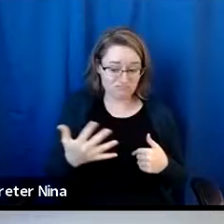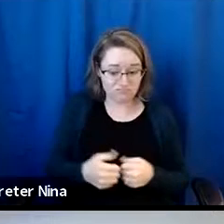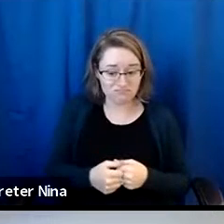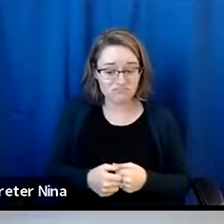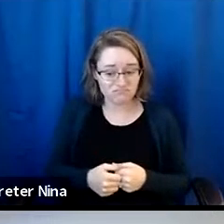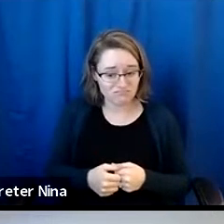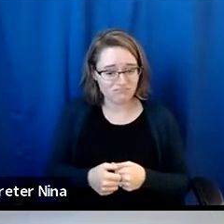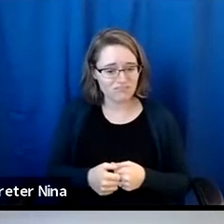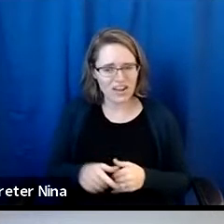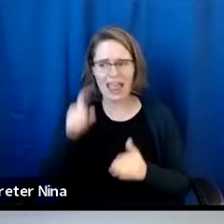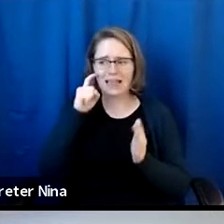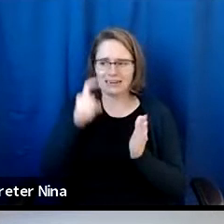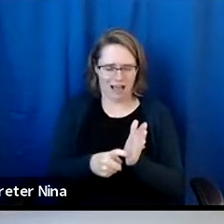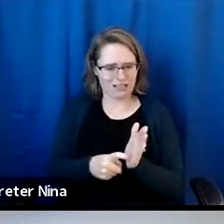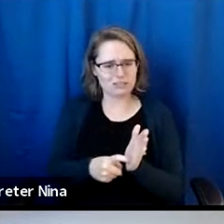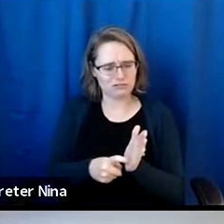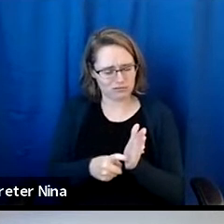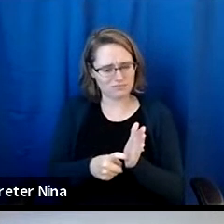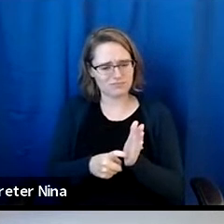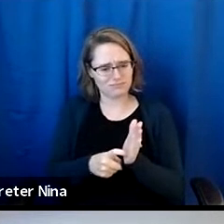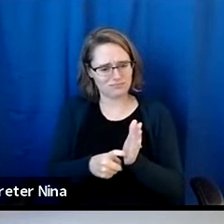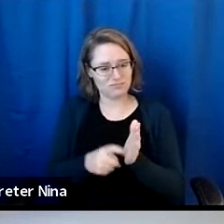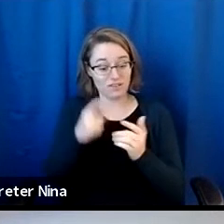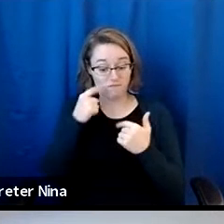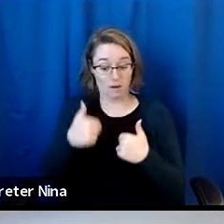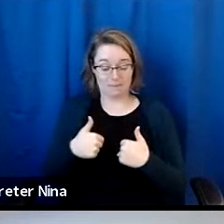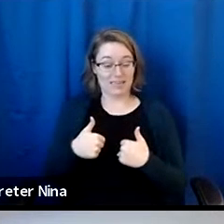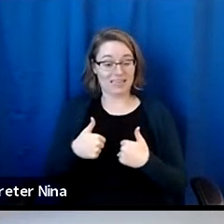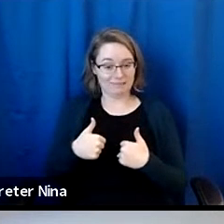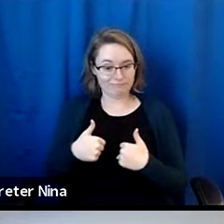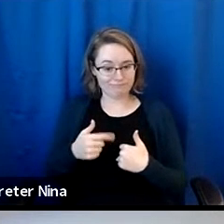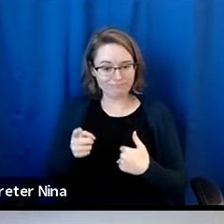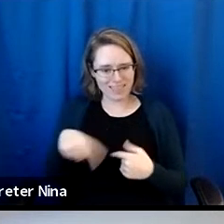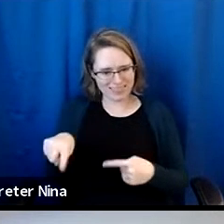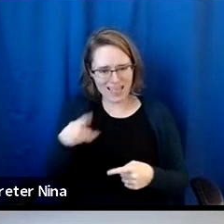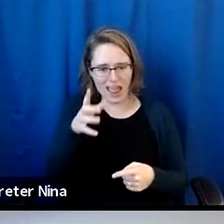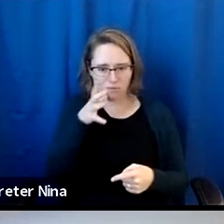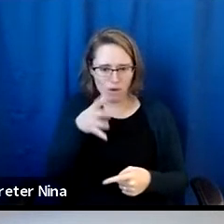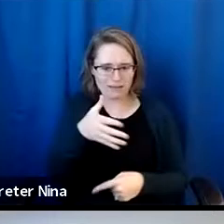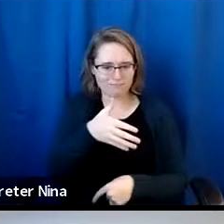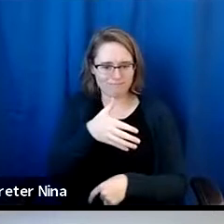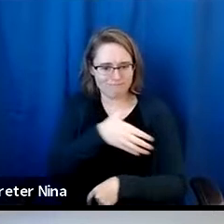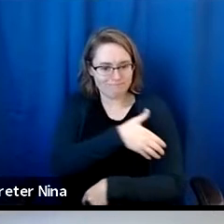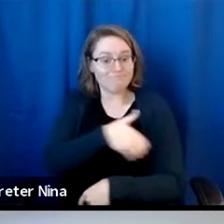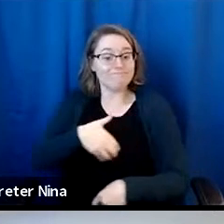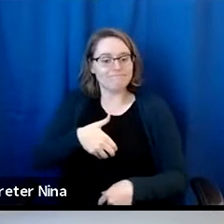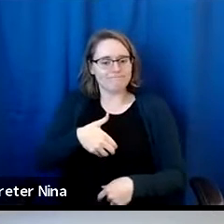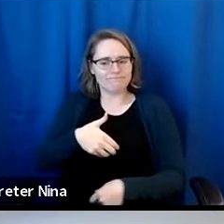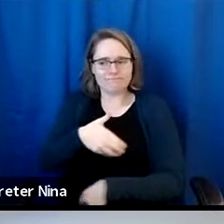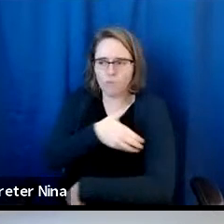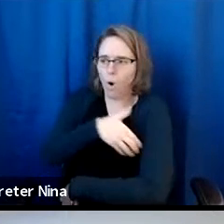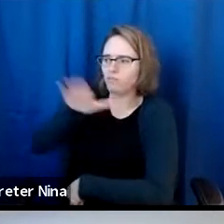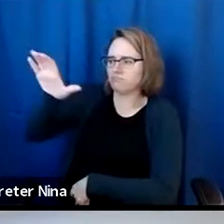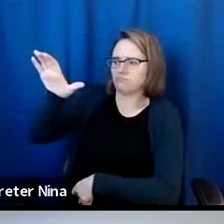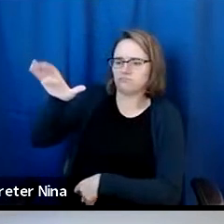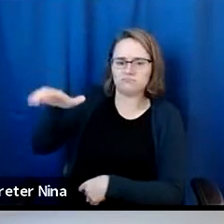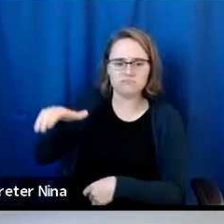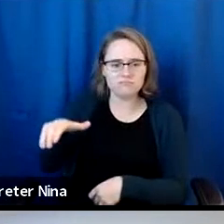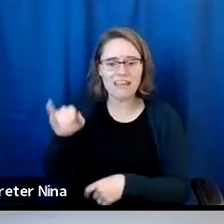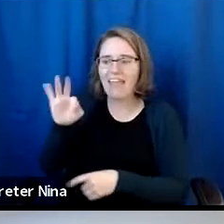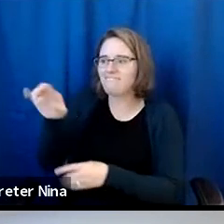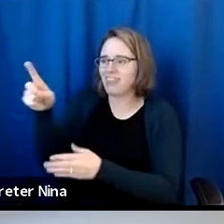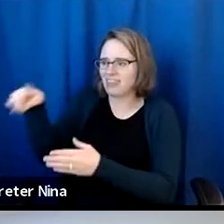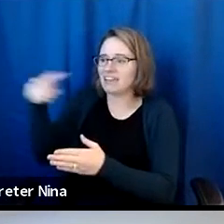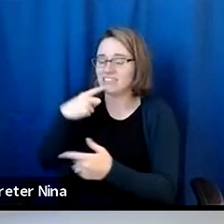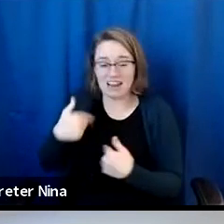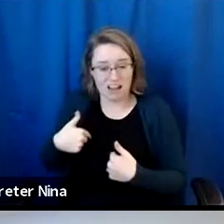so just acknowledging it, because for me, they would have given me more power had they acknowledged that it was a real thing for themselves. That may not have